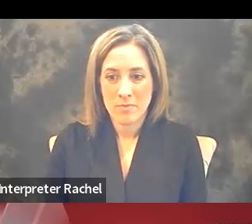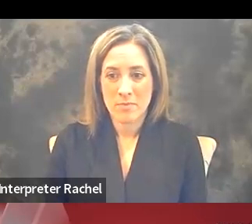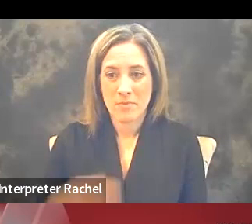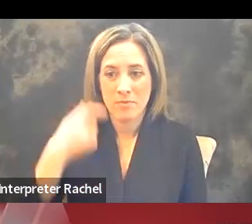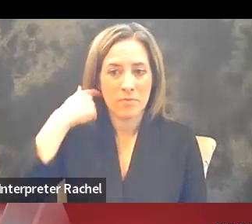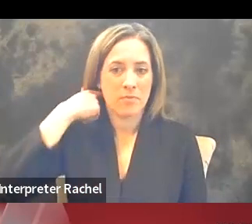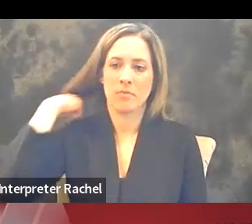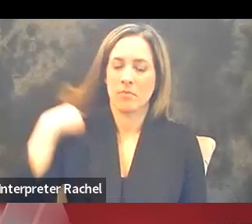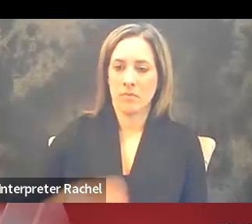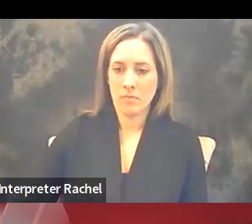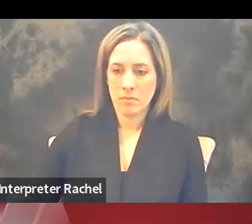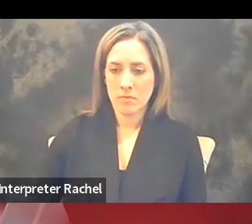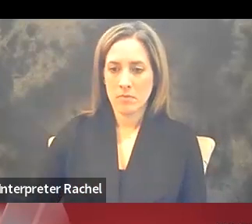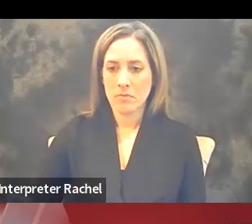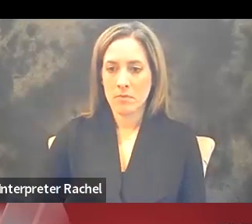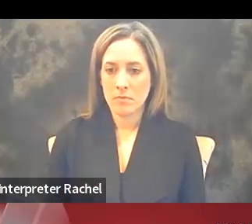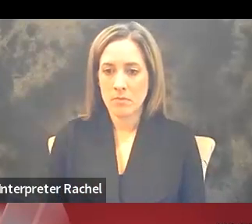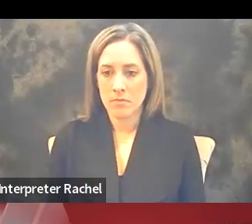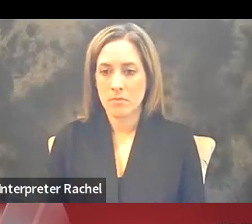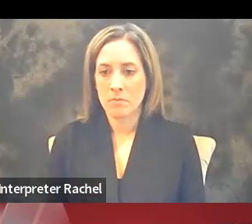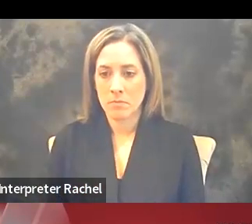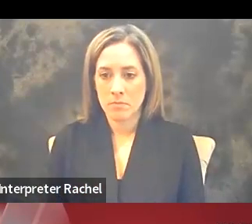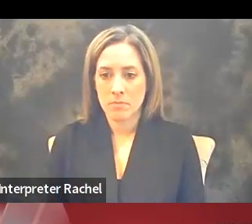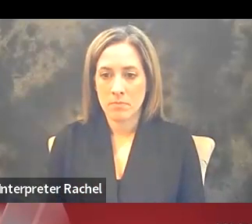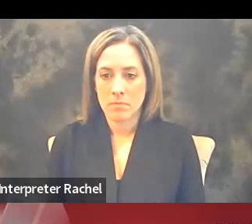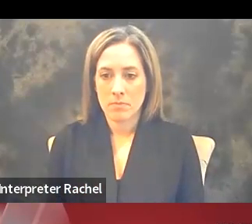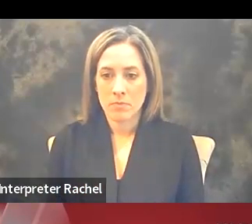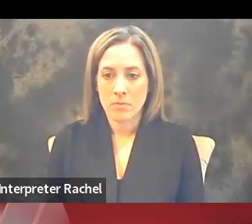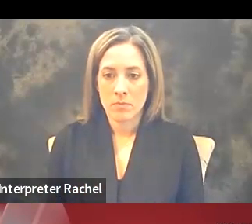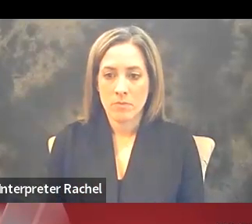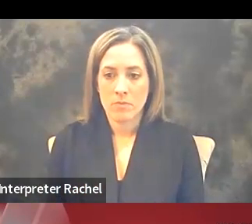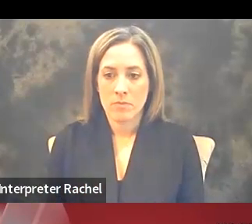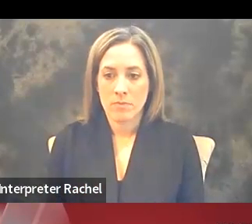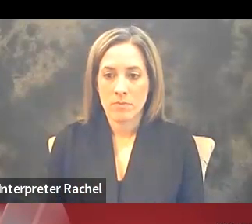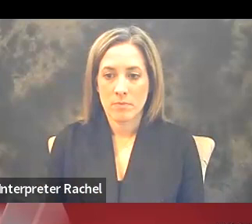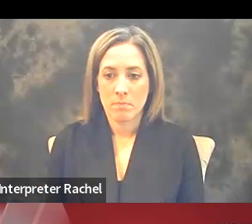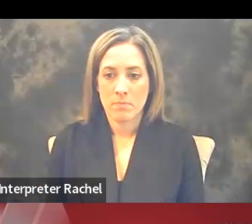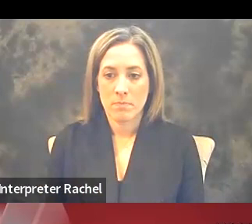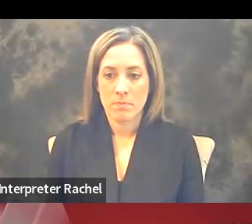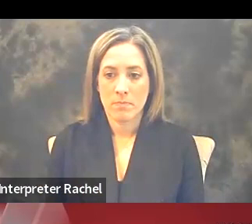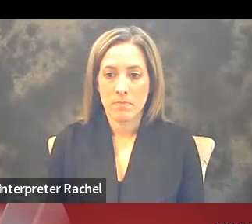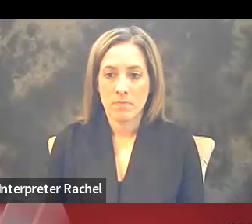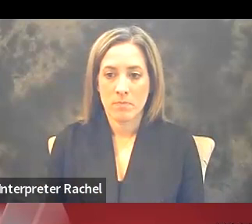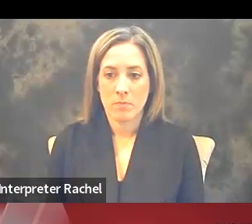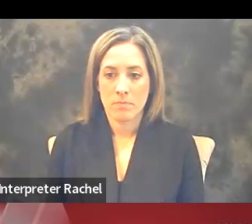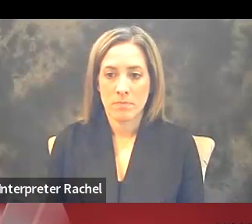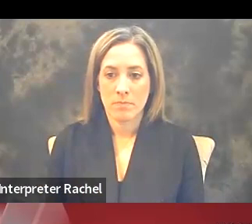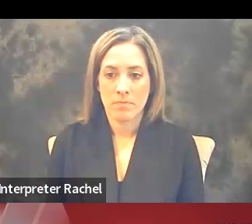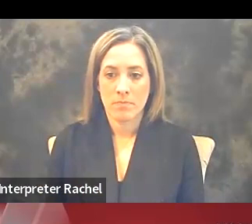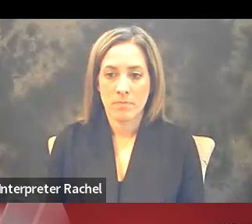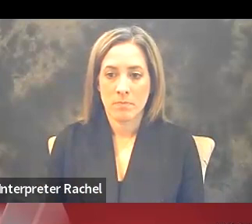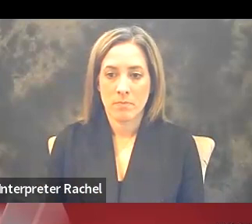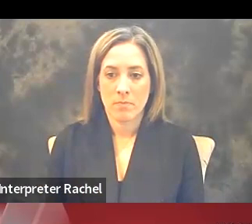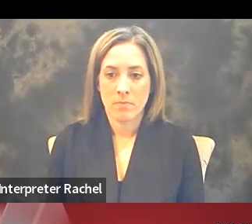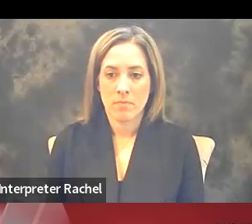if I want to give someone directions to go home and take anti-inflammatories for their knee pain, I have to clarify that I do not mean antibiotics, right? This is one of